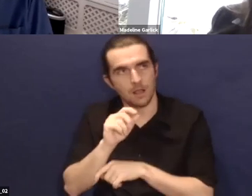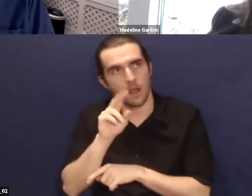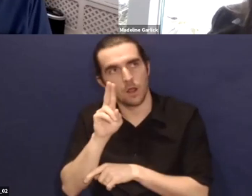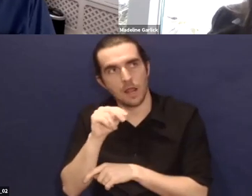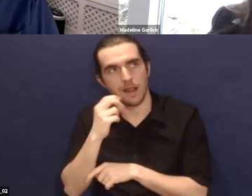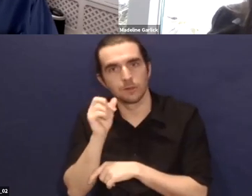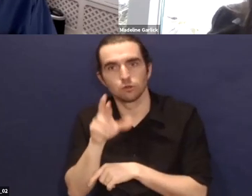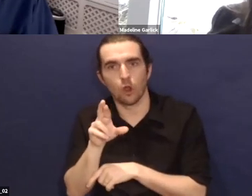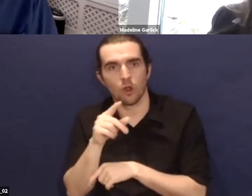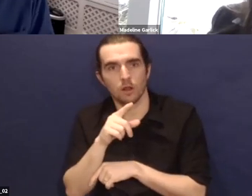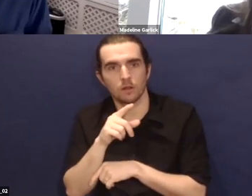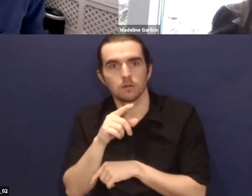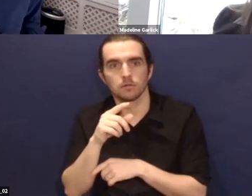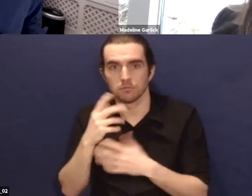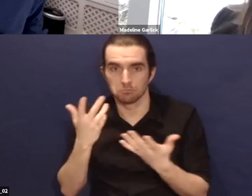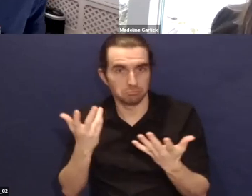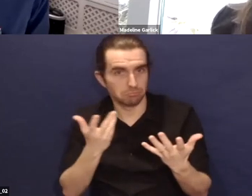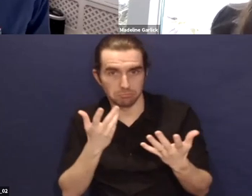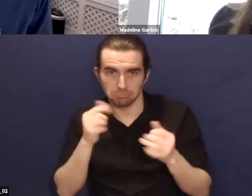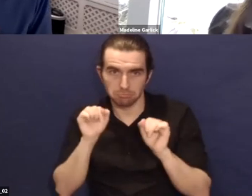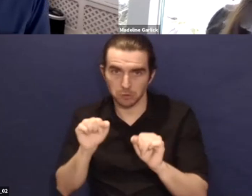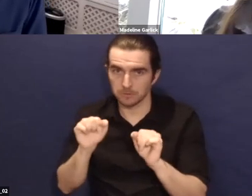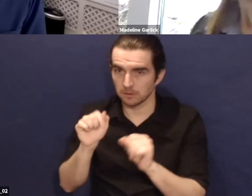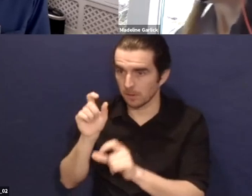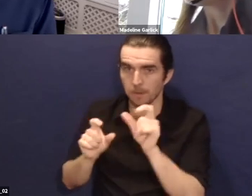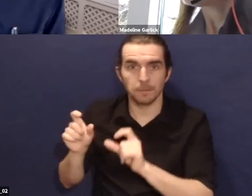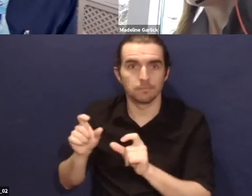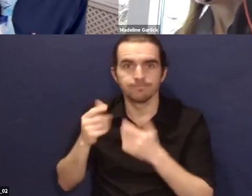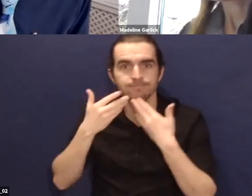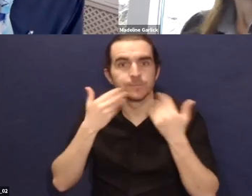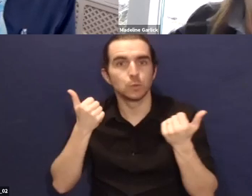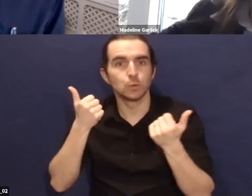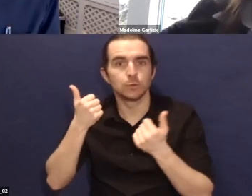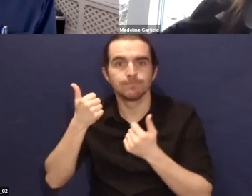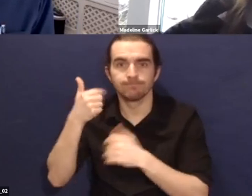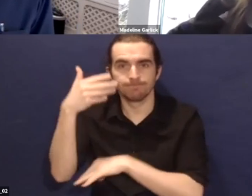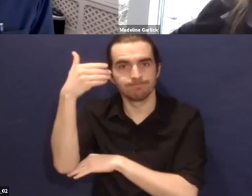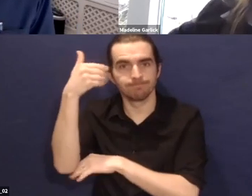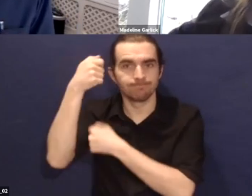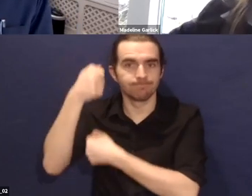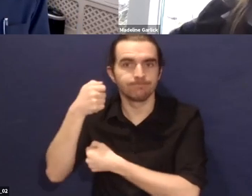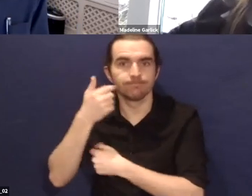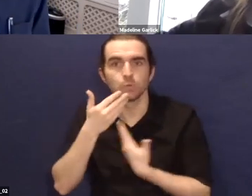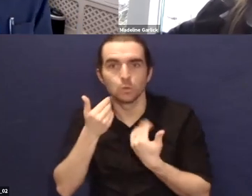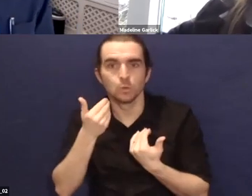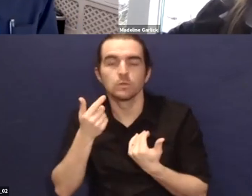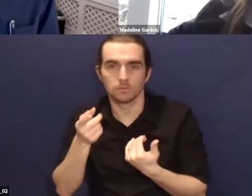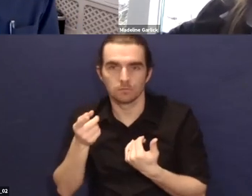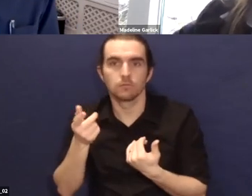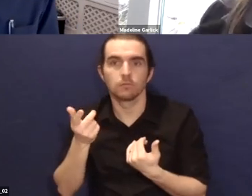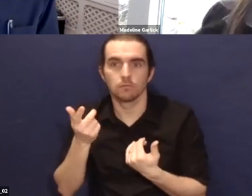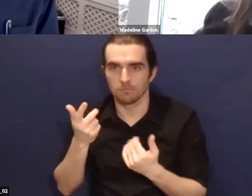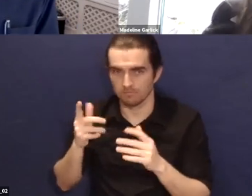part of sort of what the academic community takes away from this particular